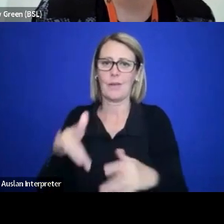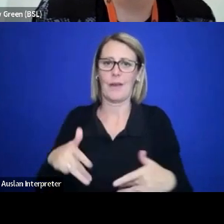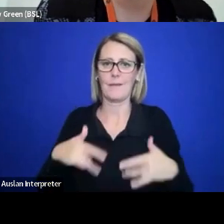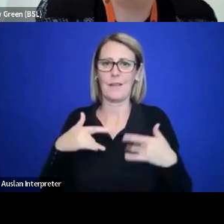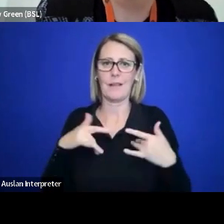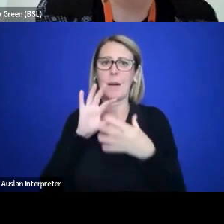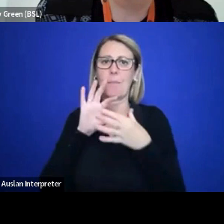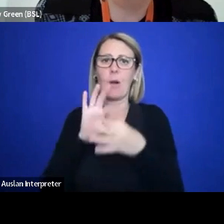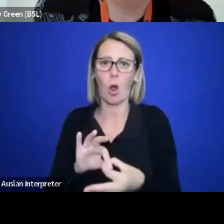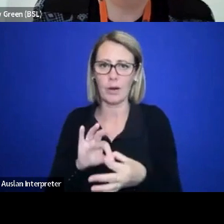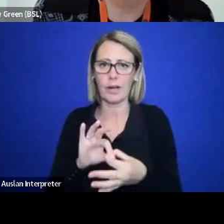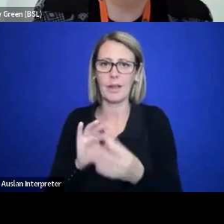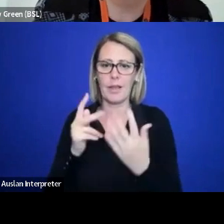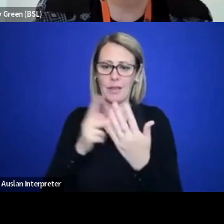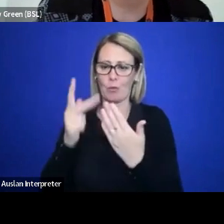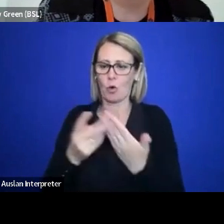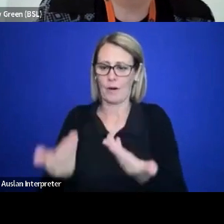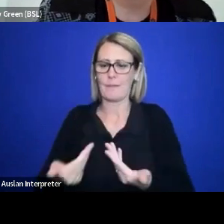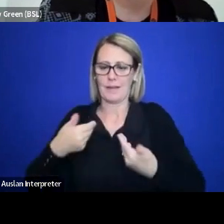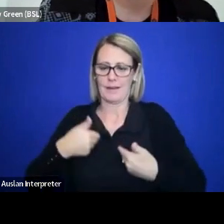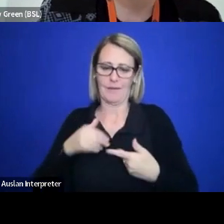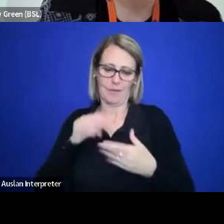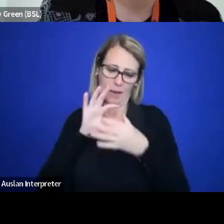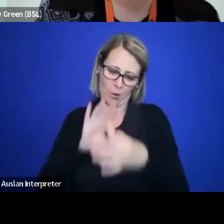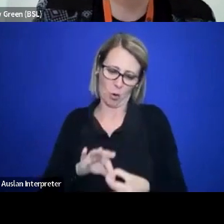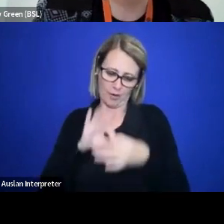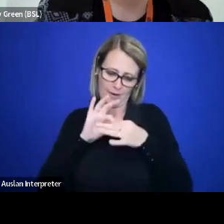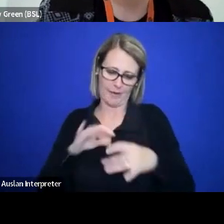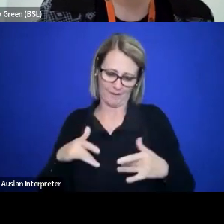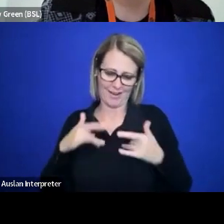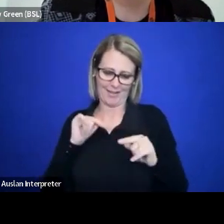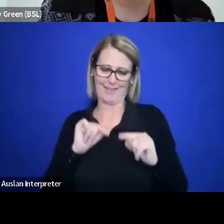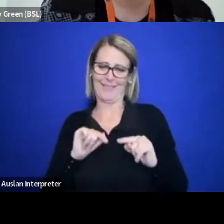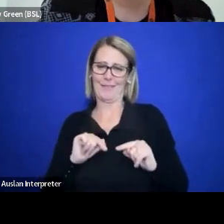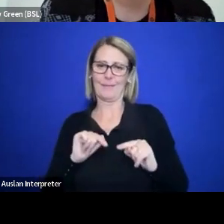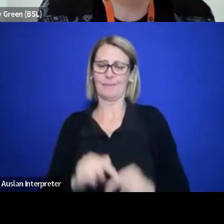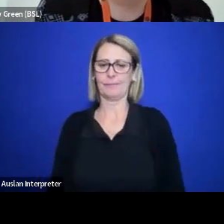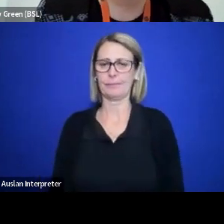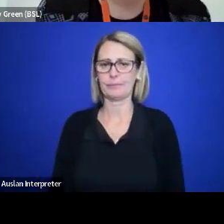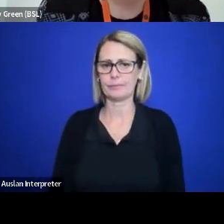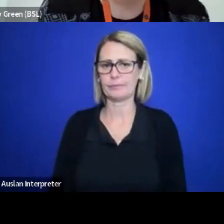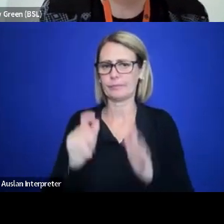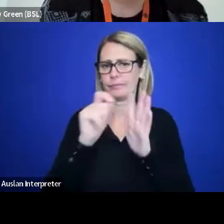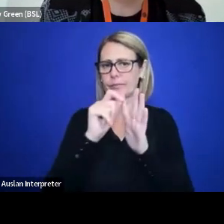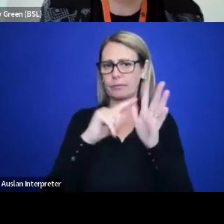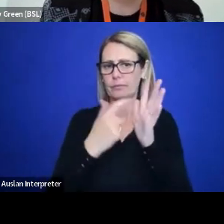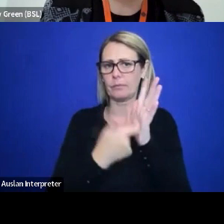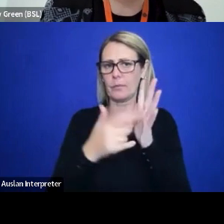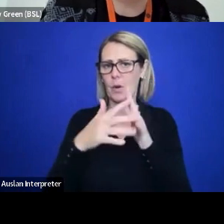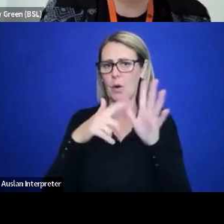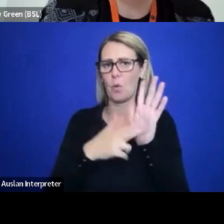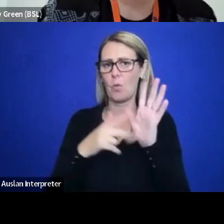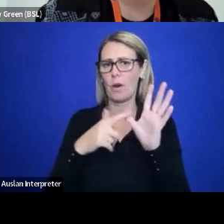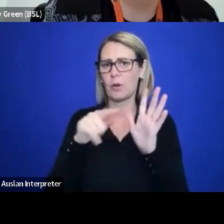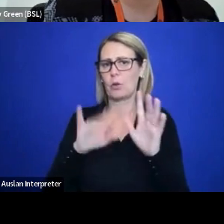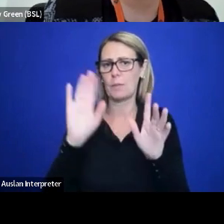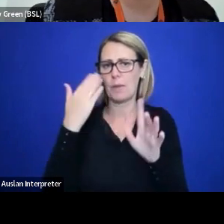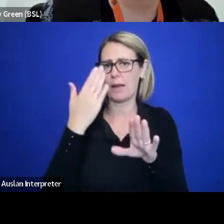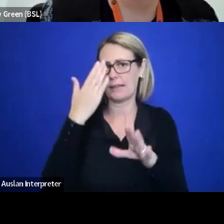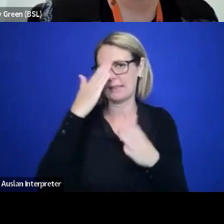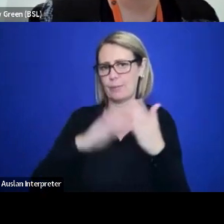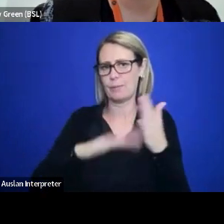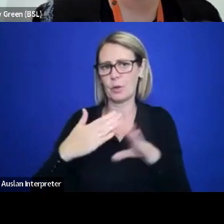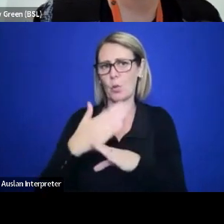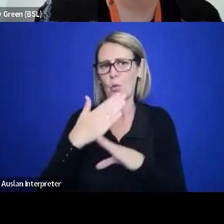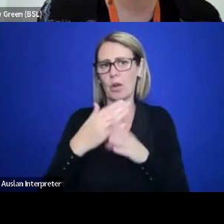the programs gave them as well. Pawana, from my understanding, you've also had some experience working in